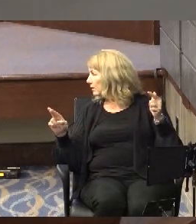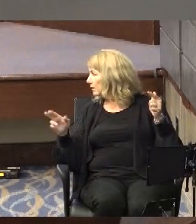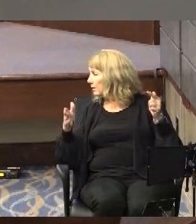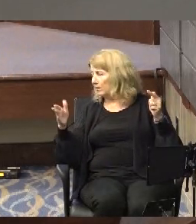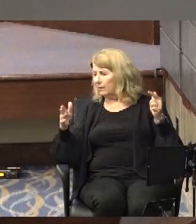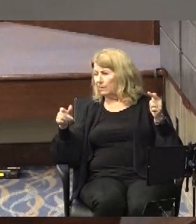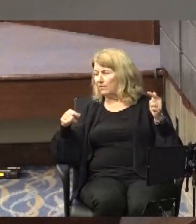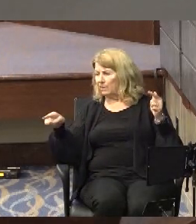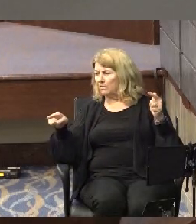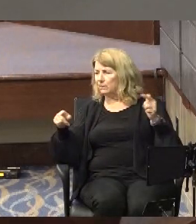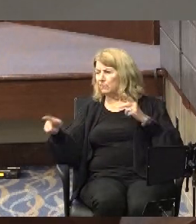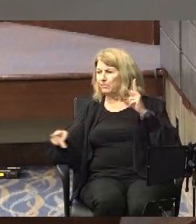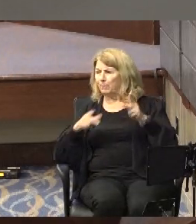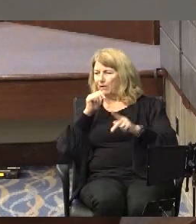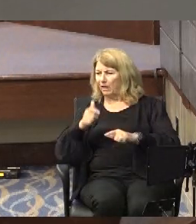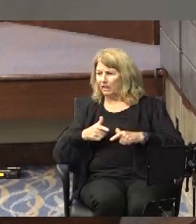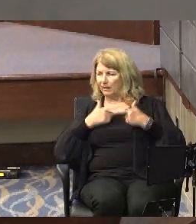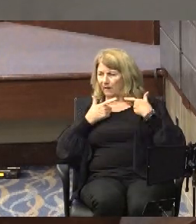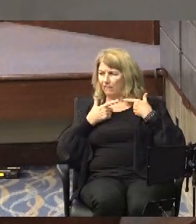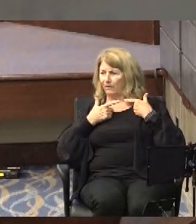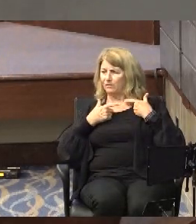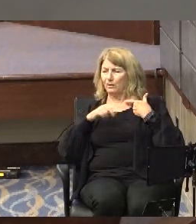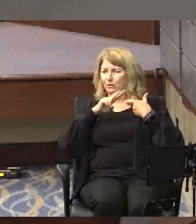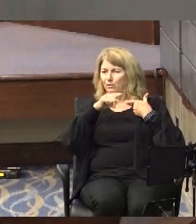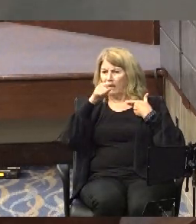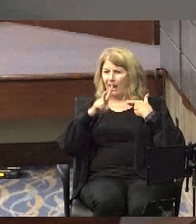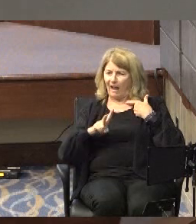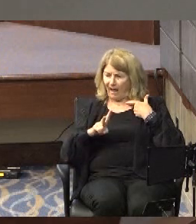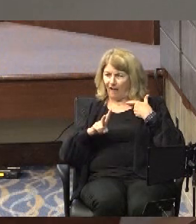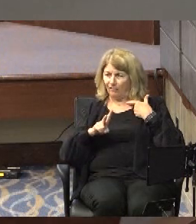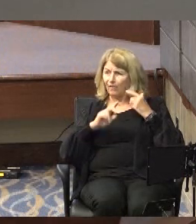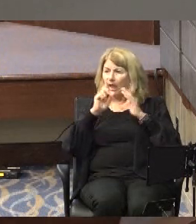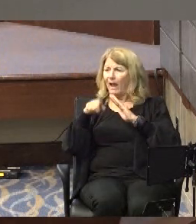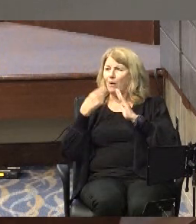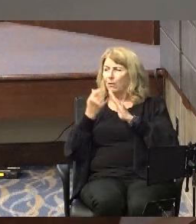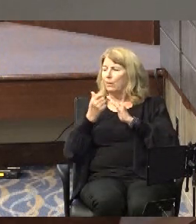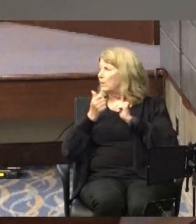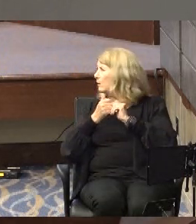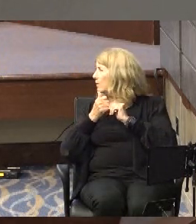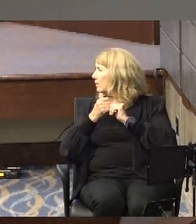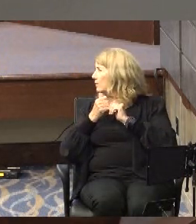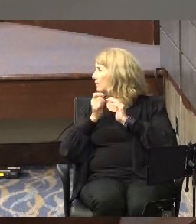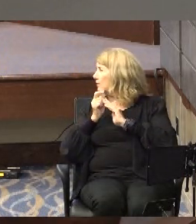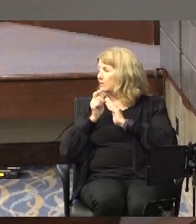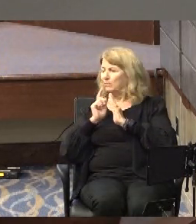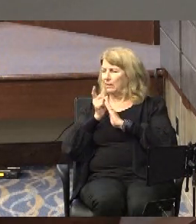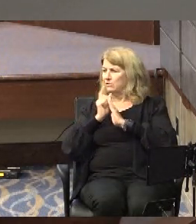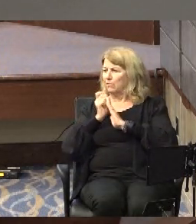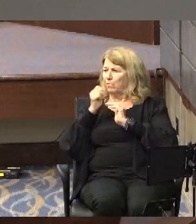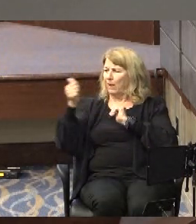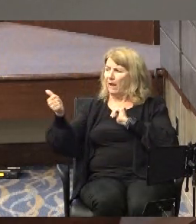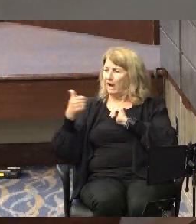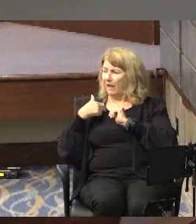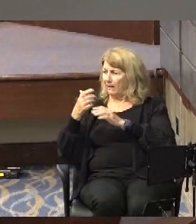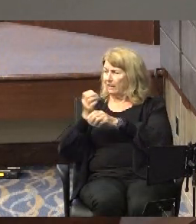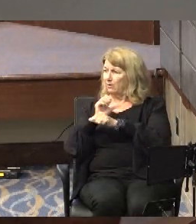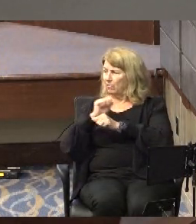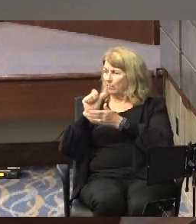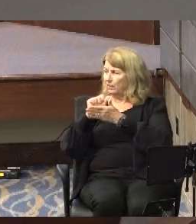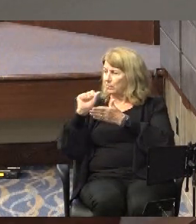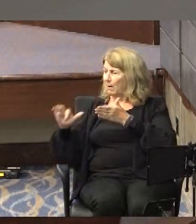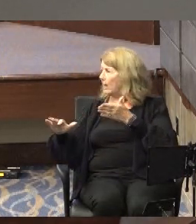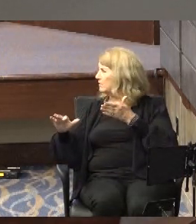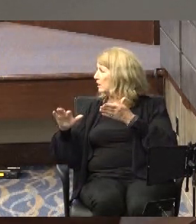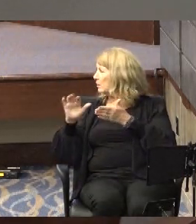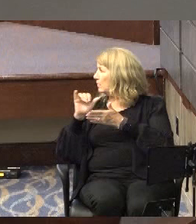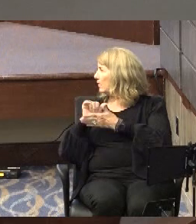in Kingswood, which is like 2.5 hours away, so it's a rental property. I get to look at the back of the yard, which is all trash. So that